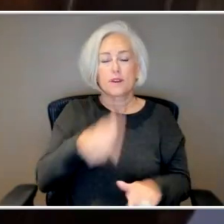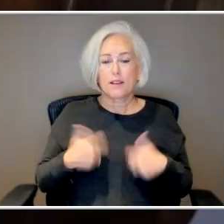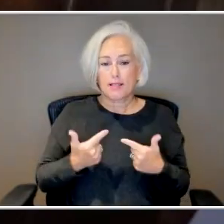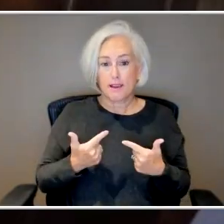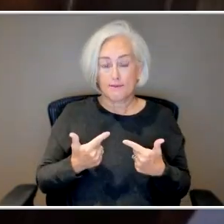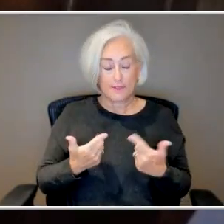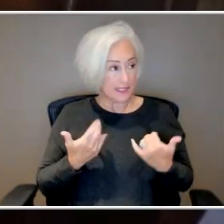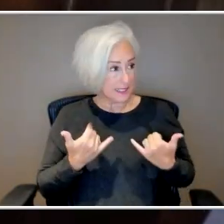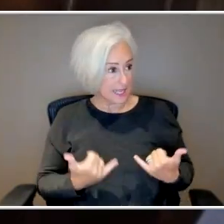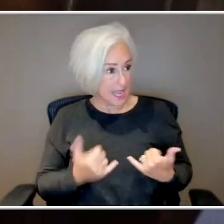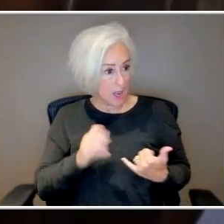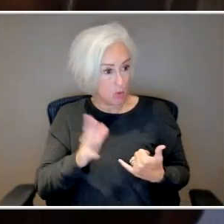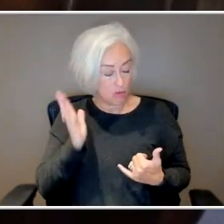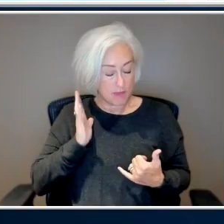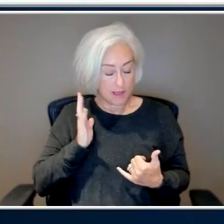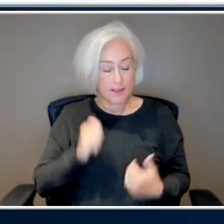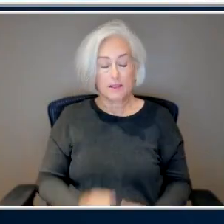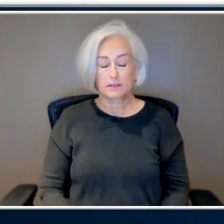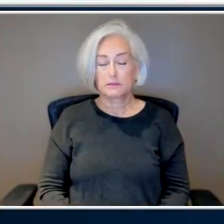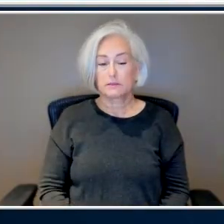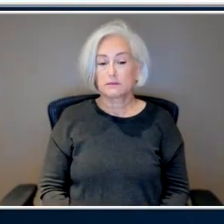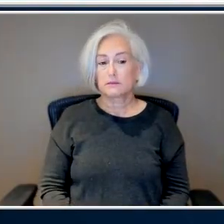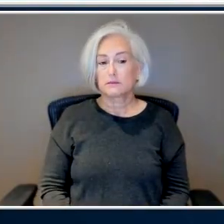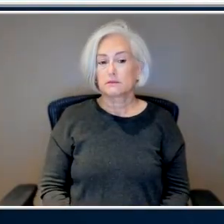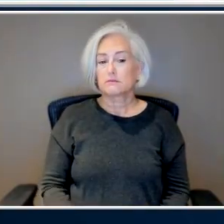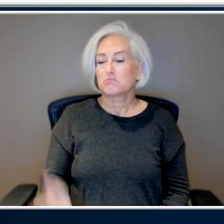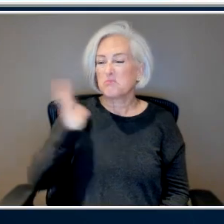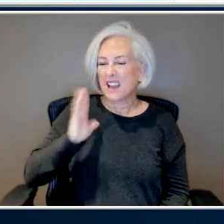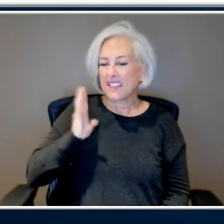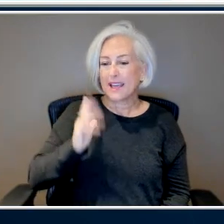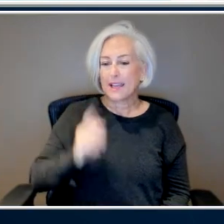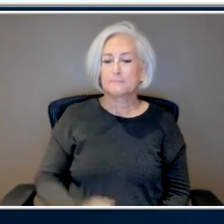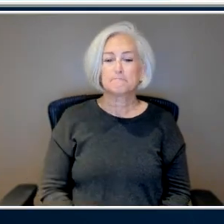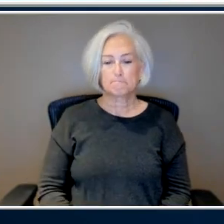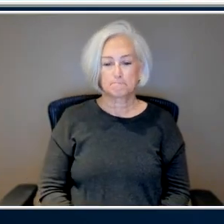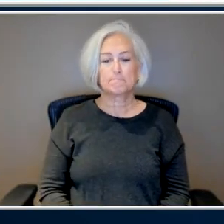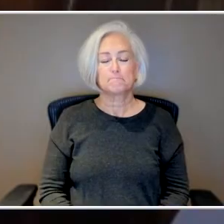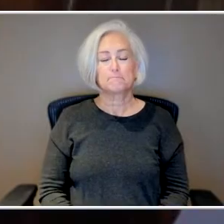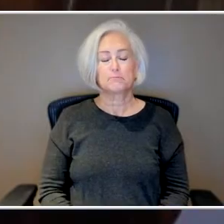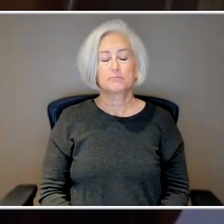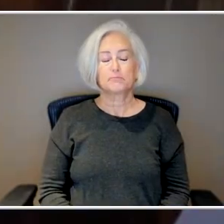Now or then? Yes, back then. Then, okay.